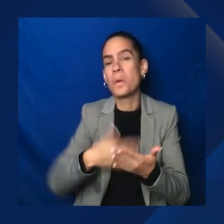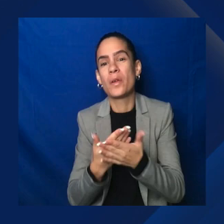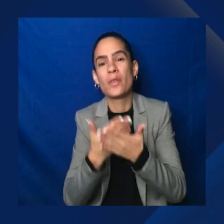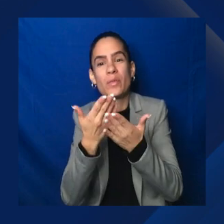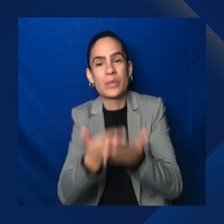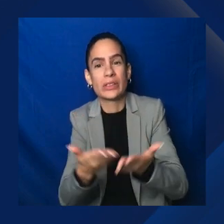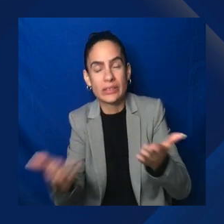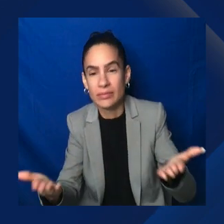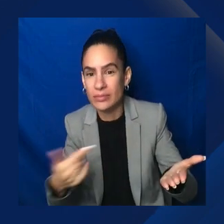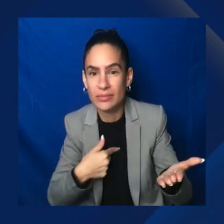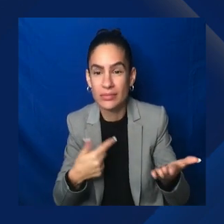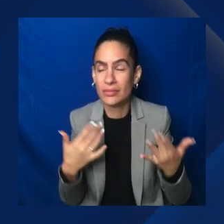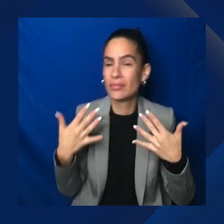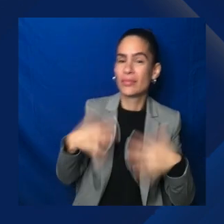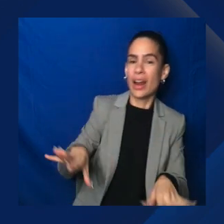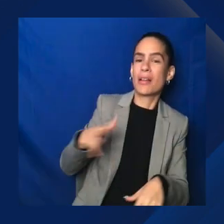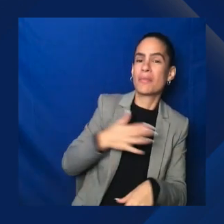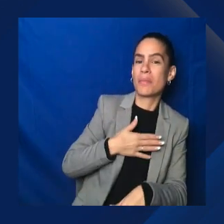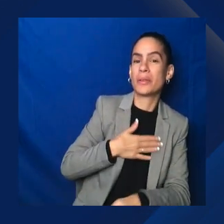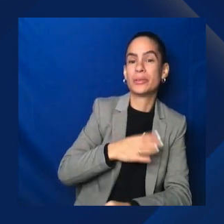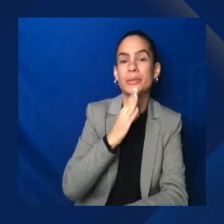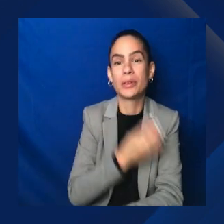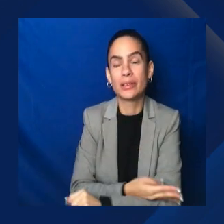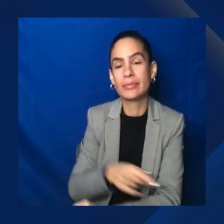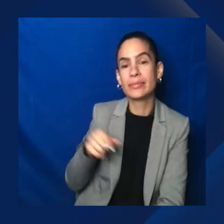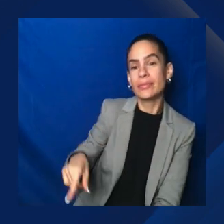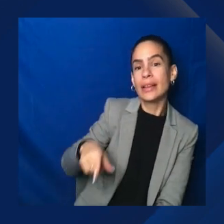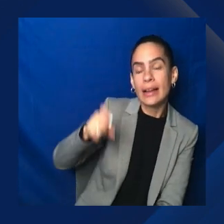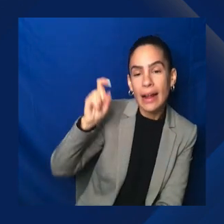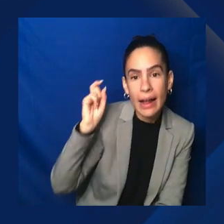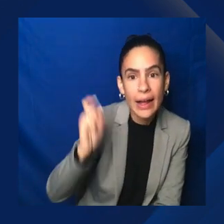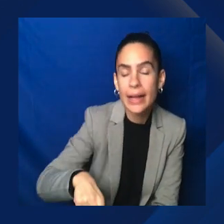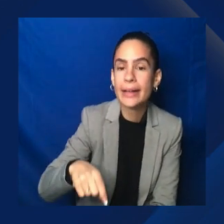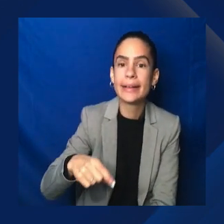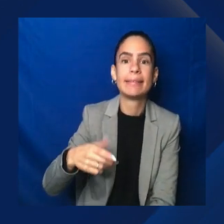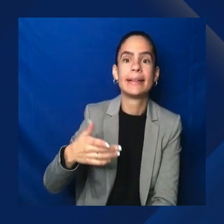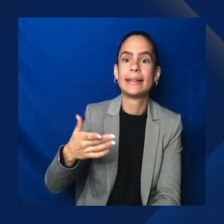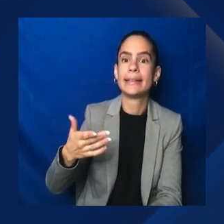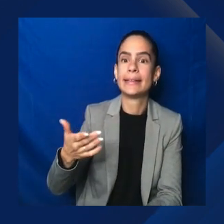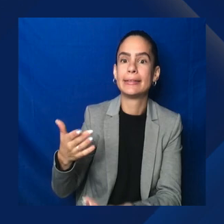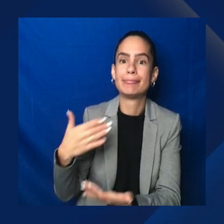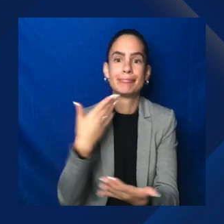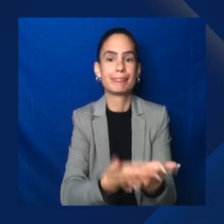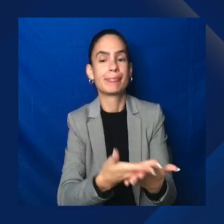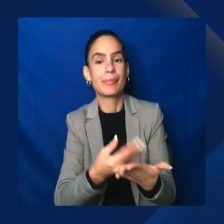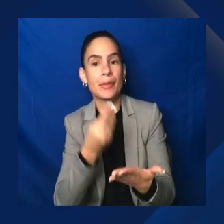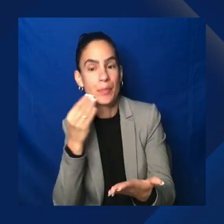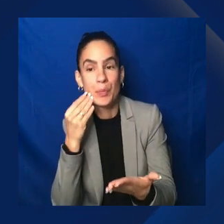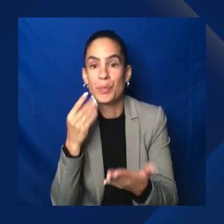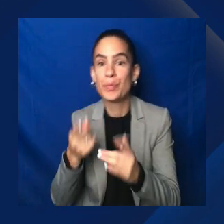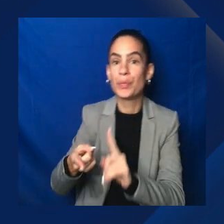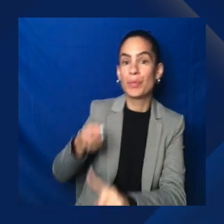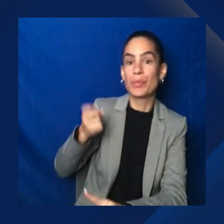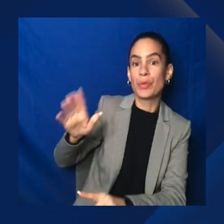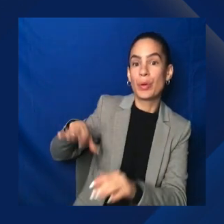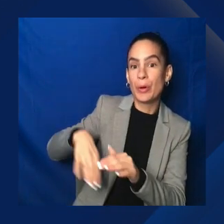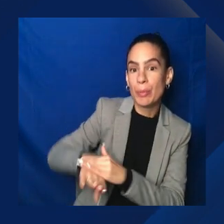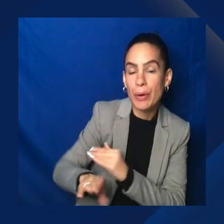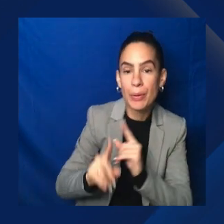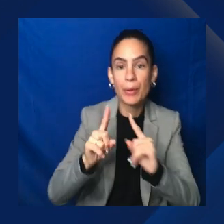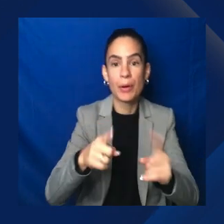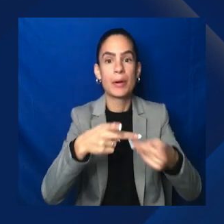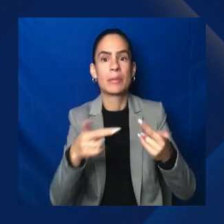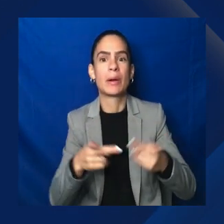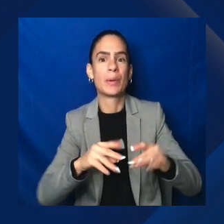her newborn to a place that still lacks basic infrastructure. We just can't allow another 43